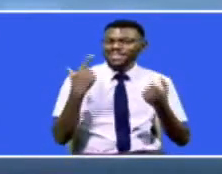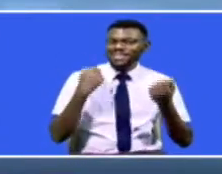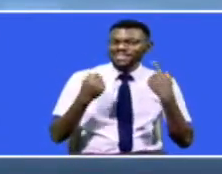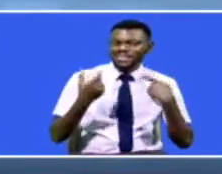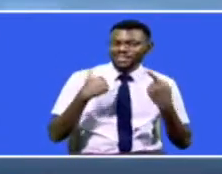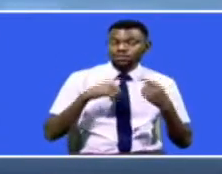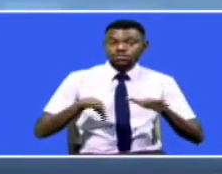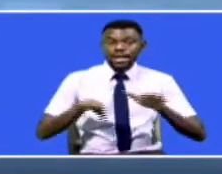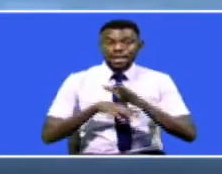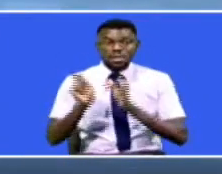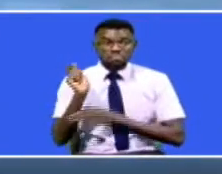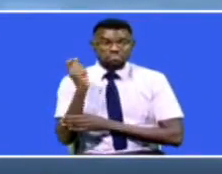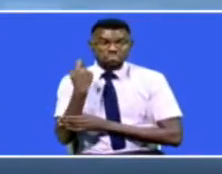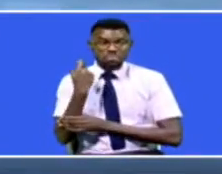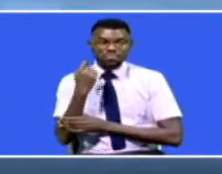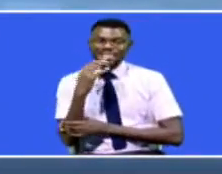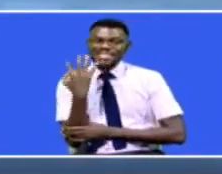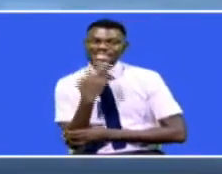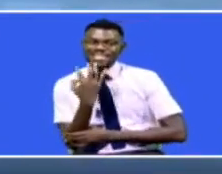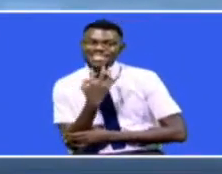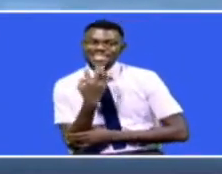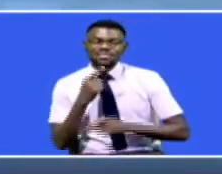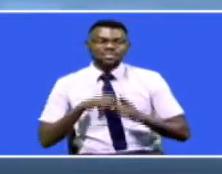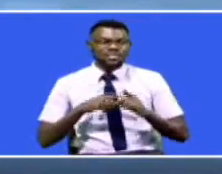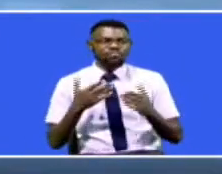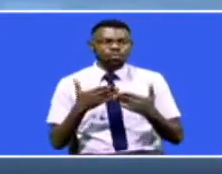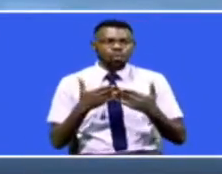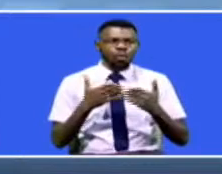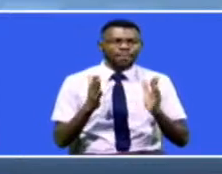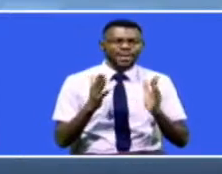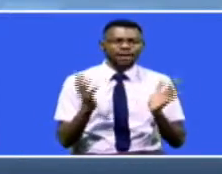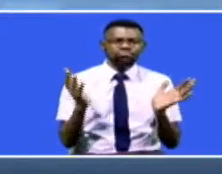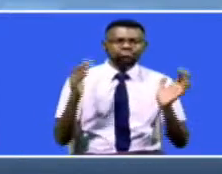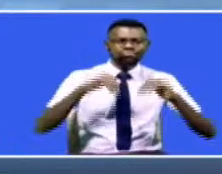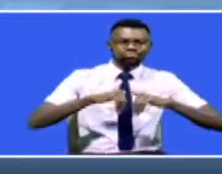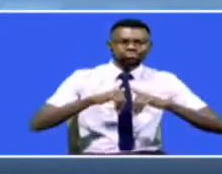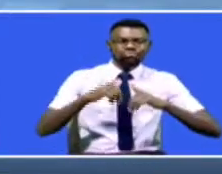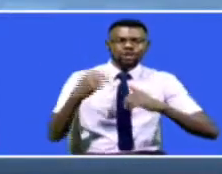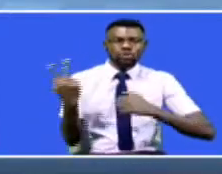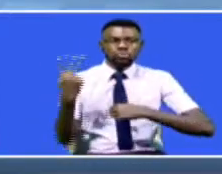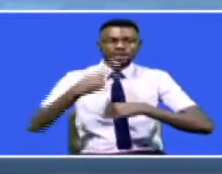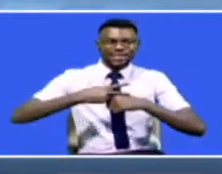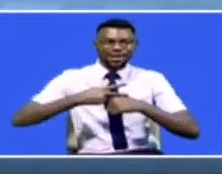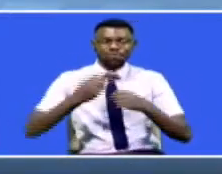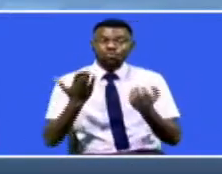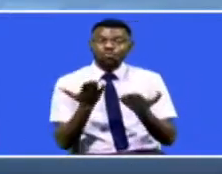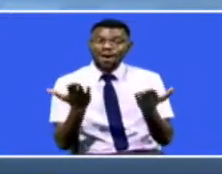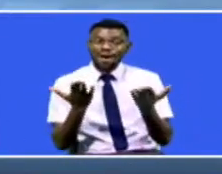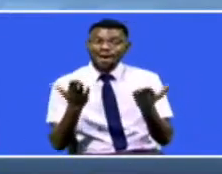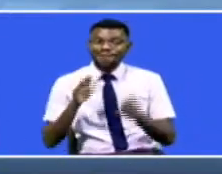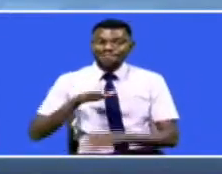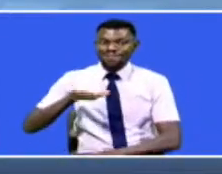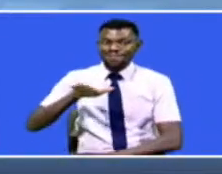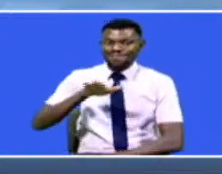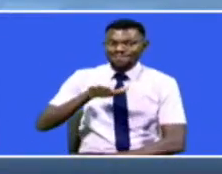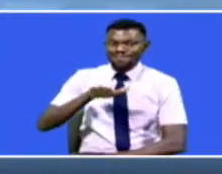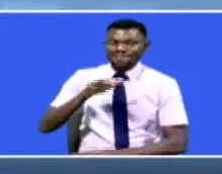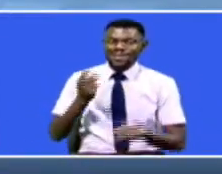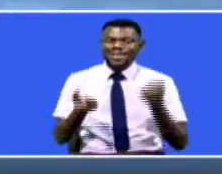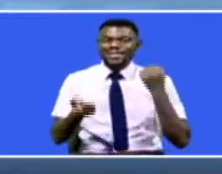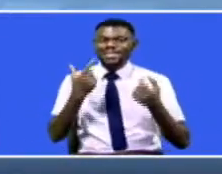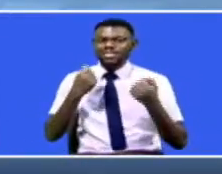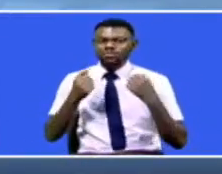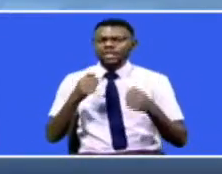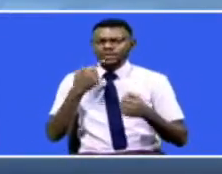Gachagua made this assurance when he opened a two-day tea conference in Kericho. Now, Gachagua said that the current administration